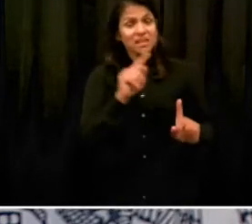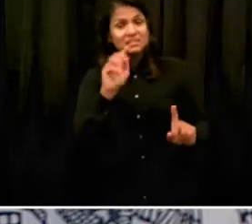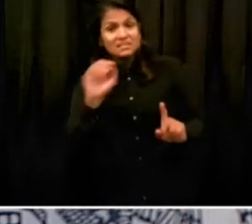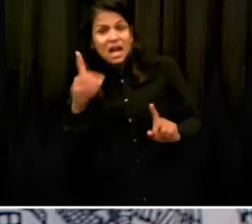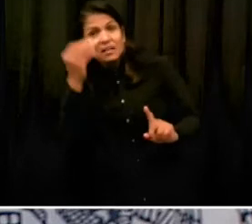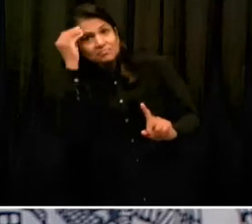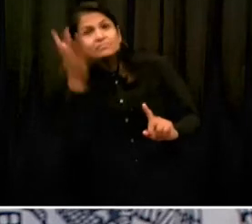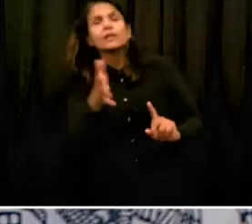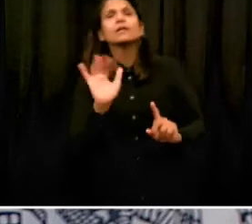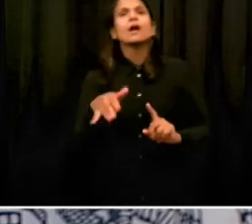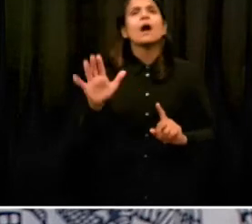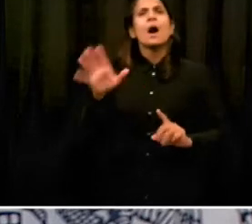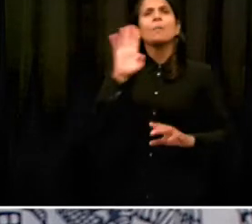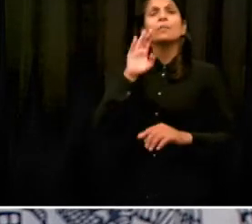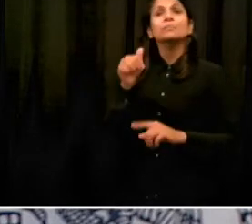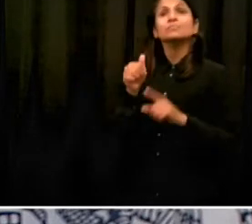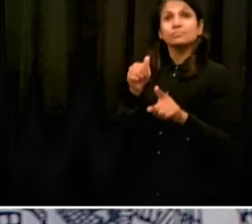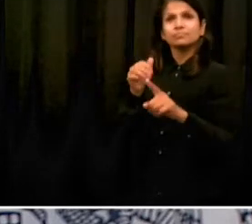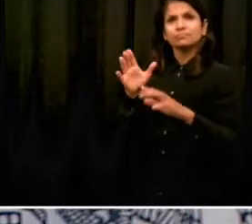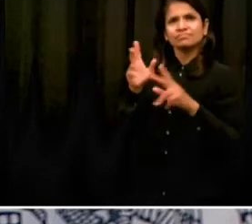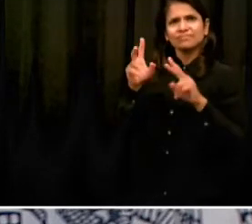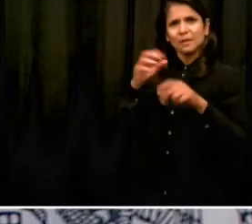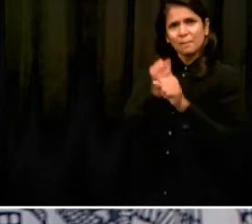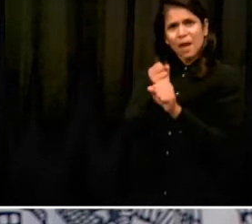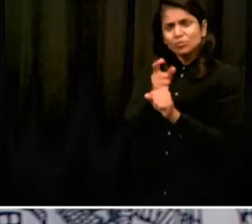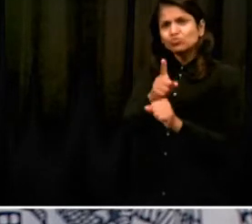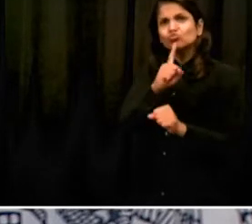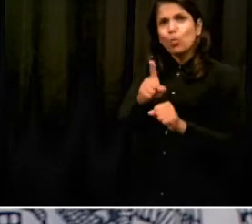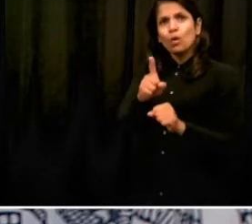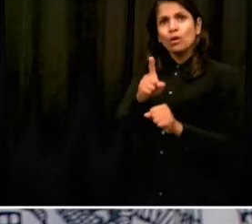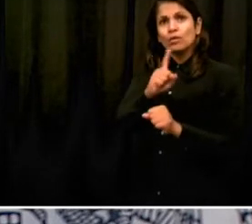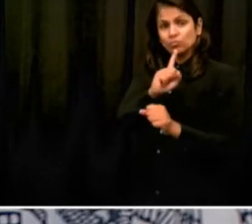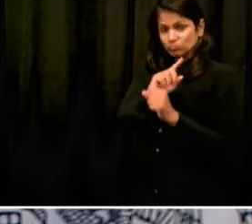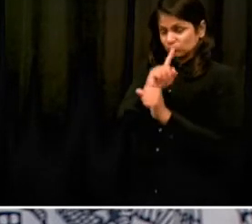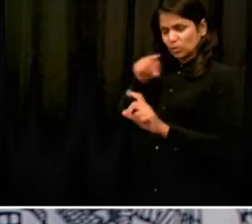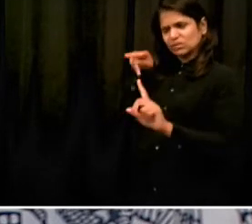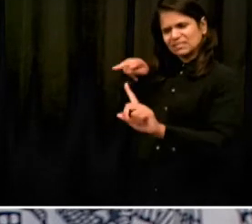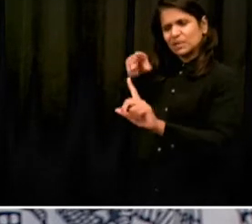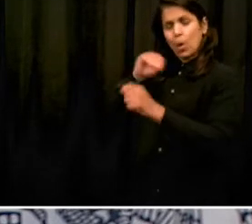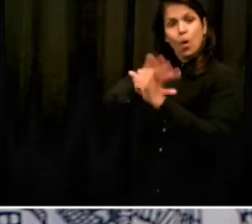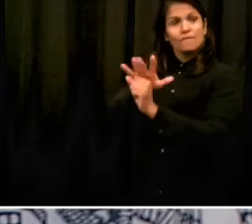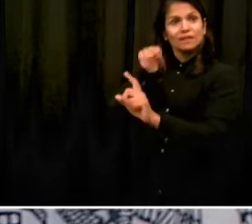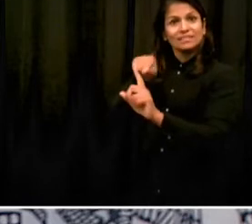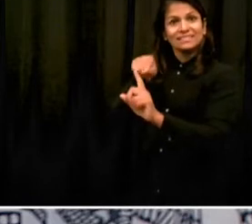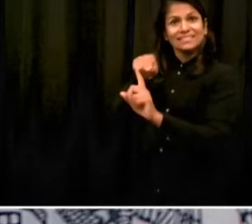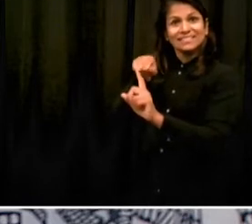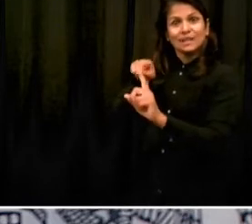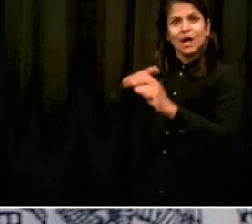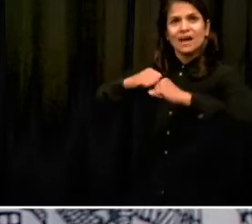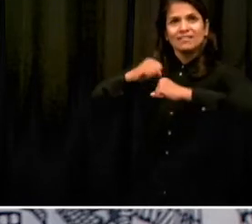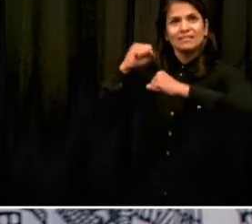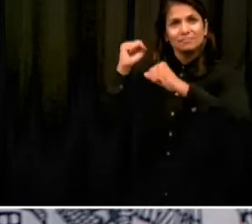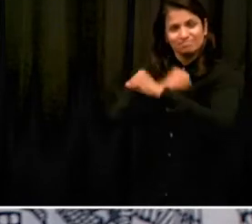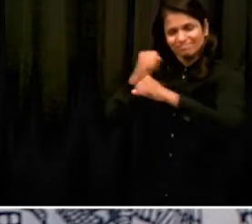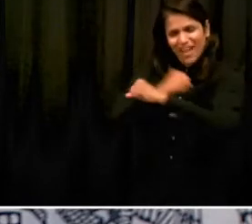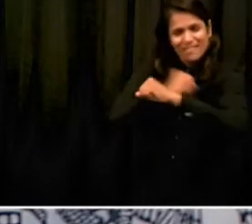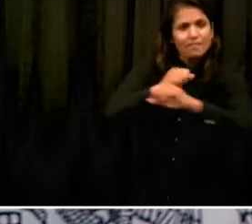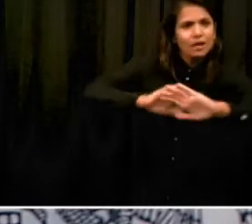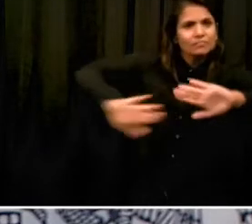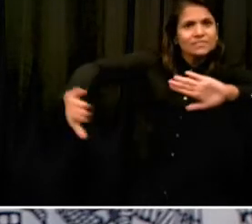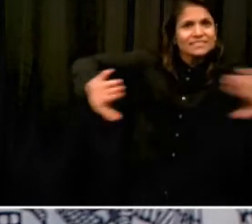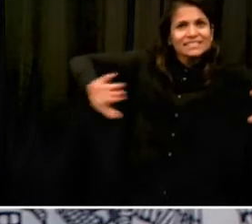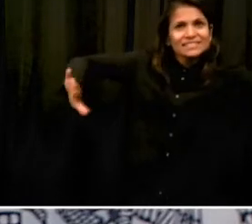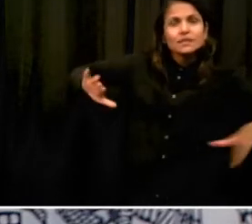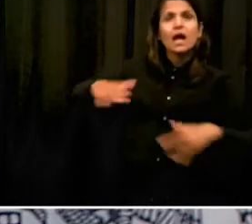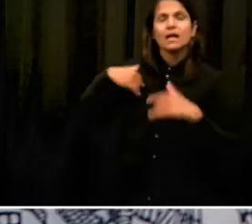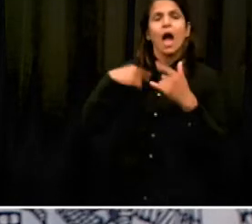the virus enough where we would have more ability to address indoor dining. We'll have more to say on that in the coming days, but it would take